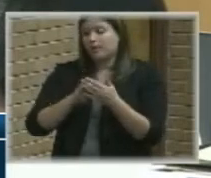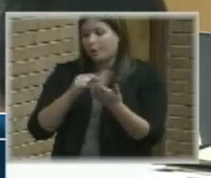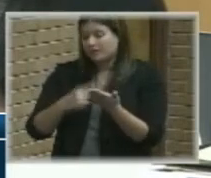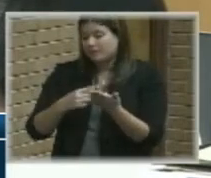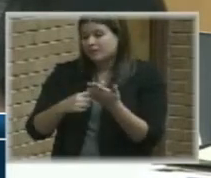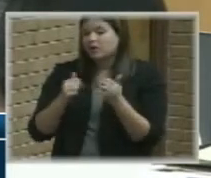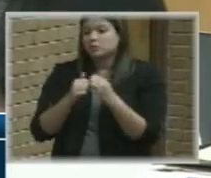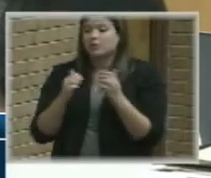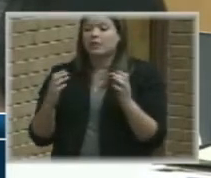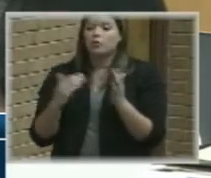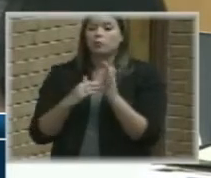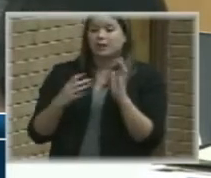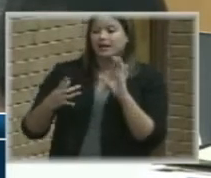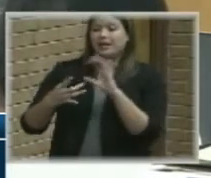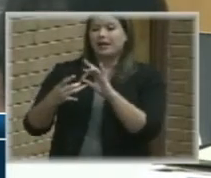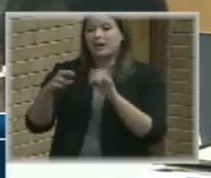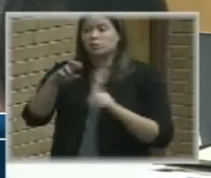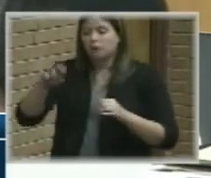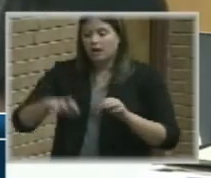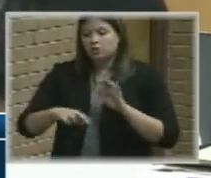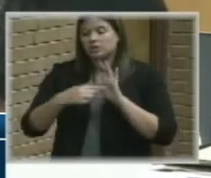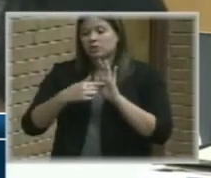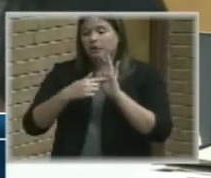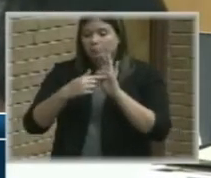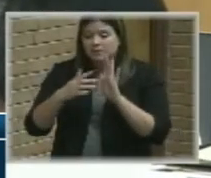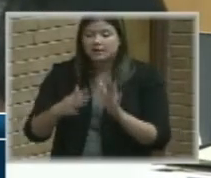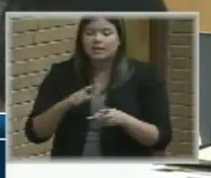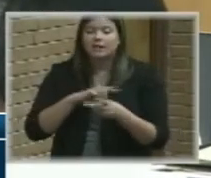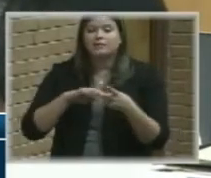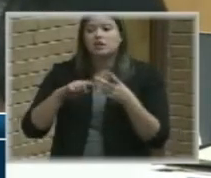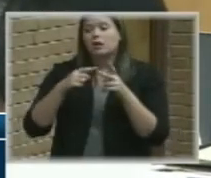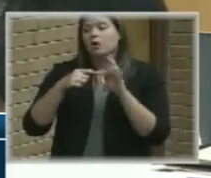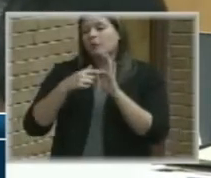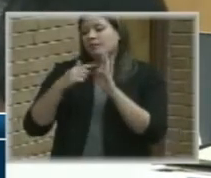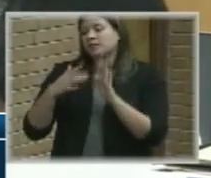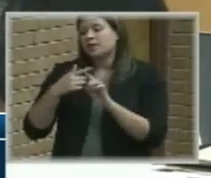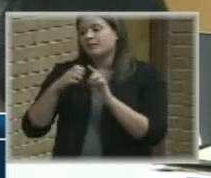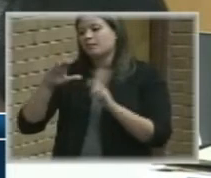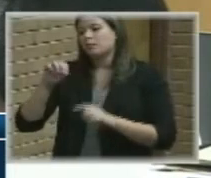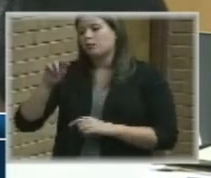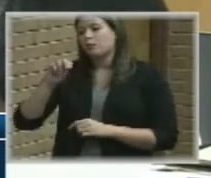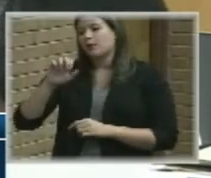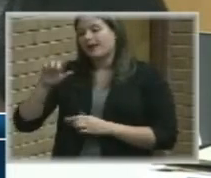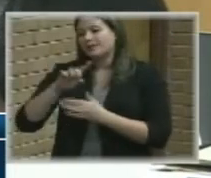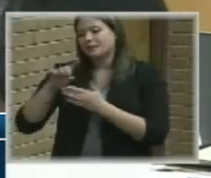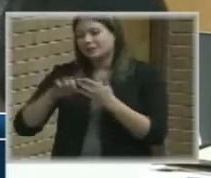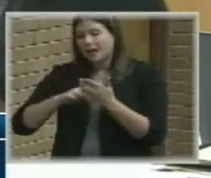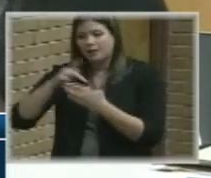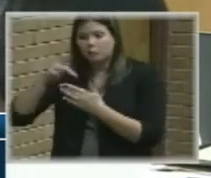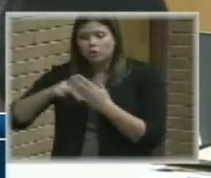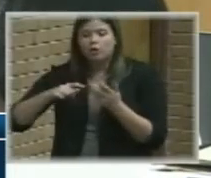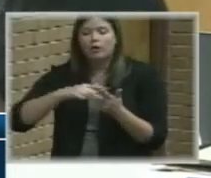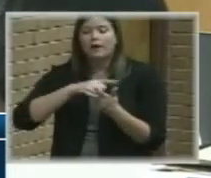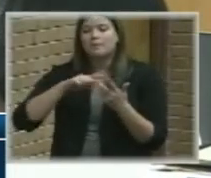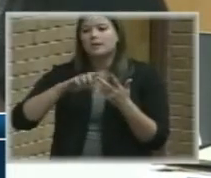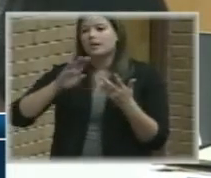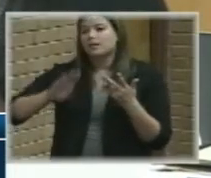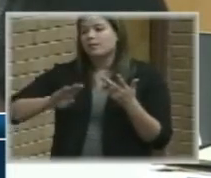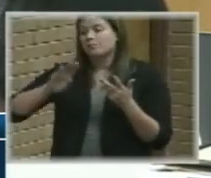Reconnect Rochester representatives, graduate students from the Cornell Design Connect program, the